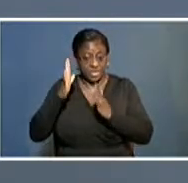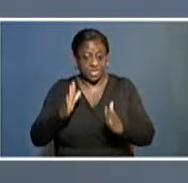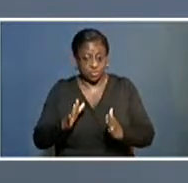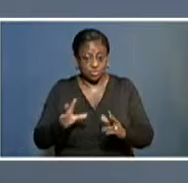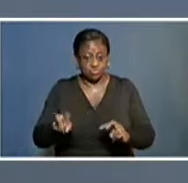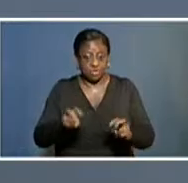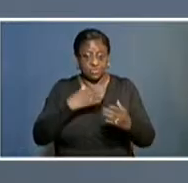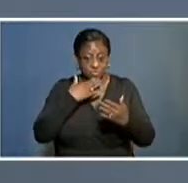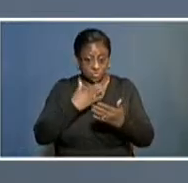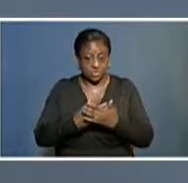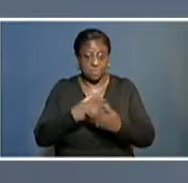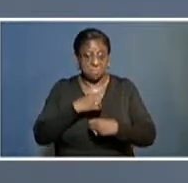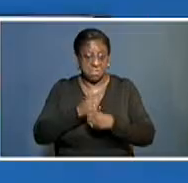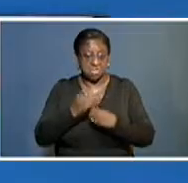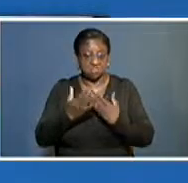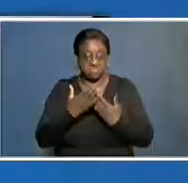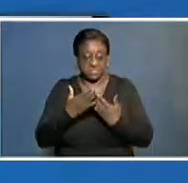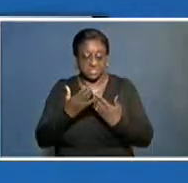lot easier.